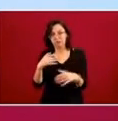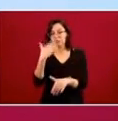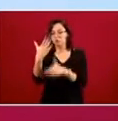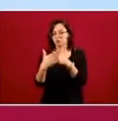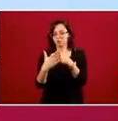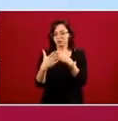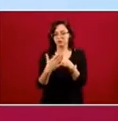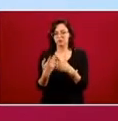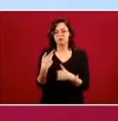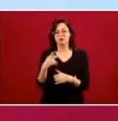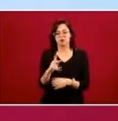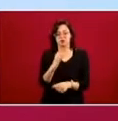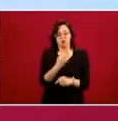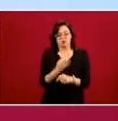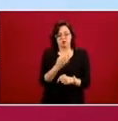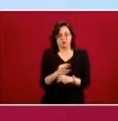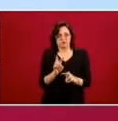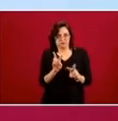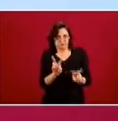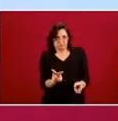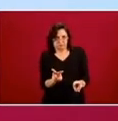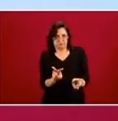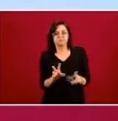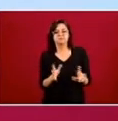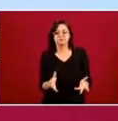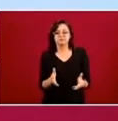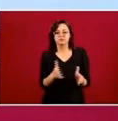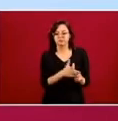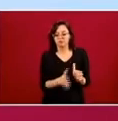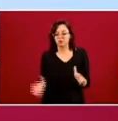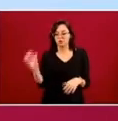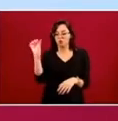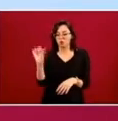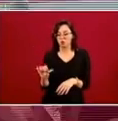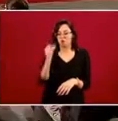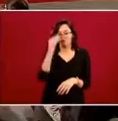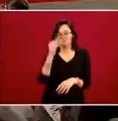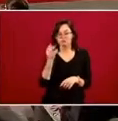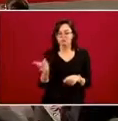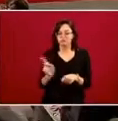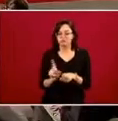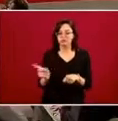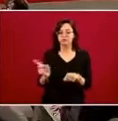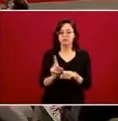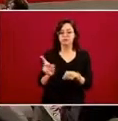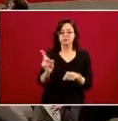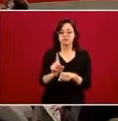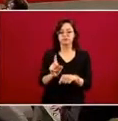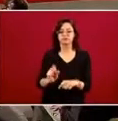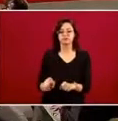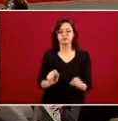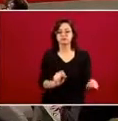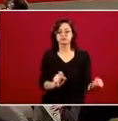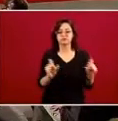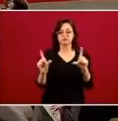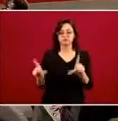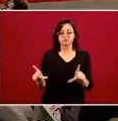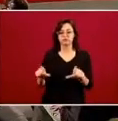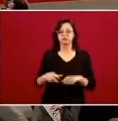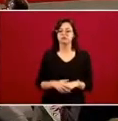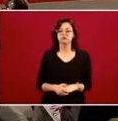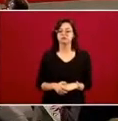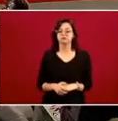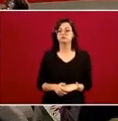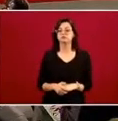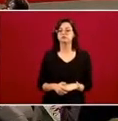be providing this with numeric analysis and numeric evidence, but it is good to be updating